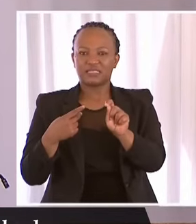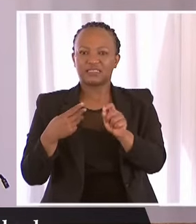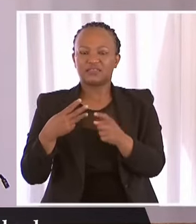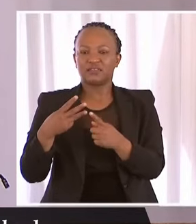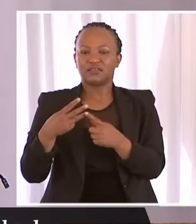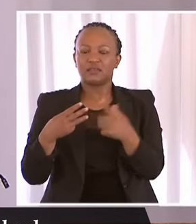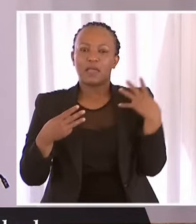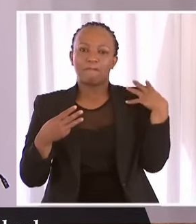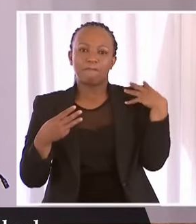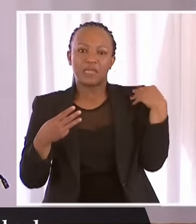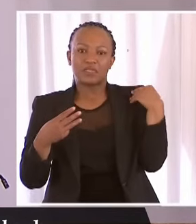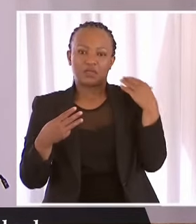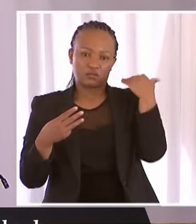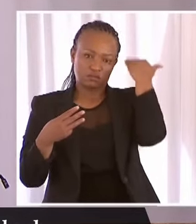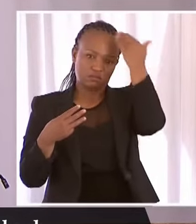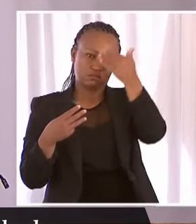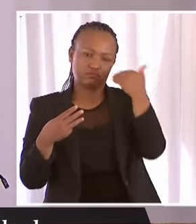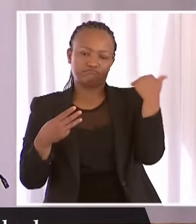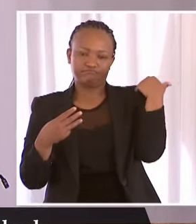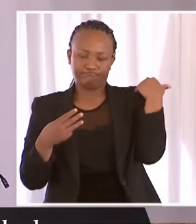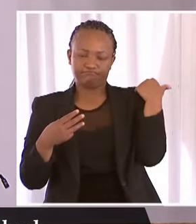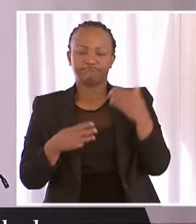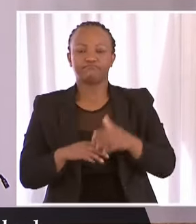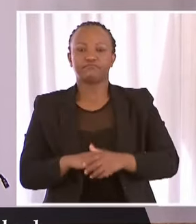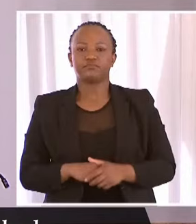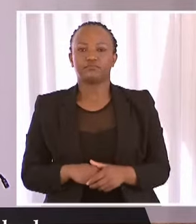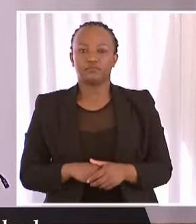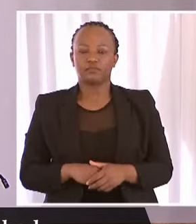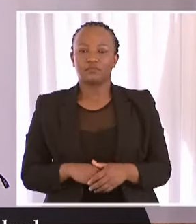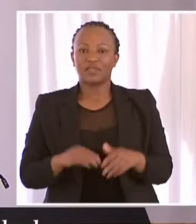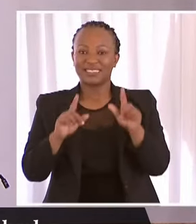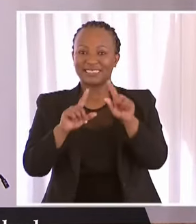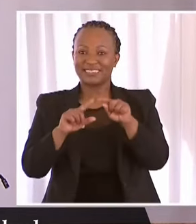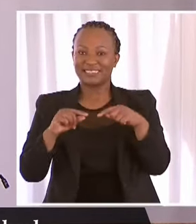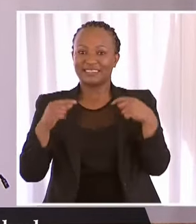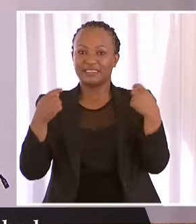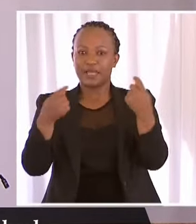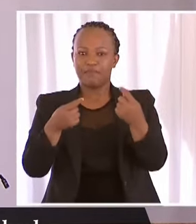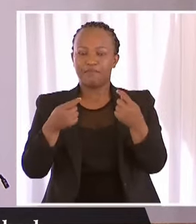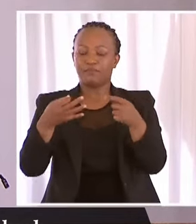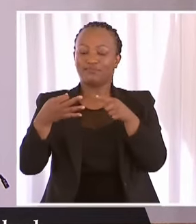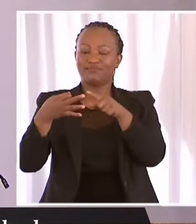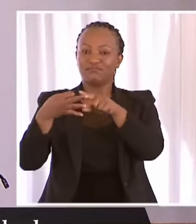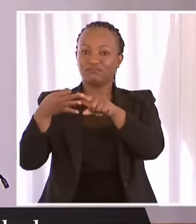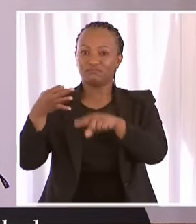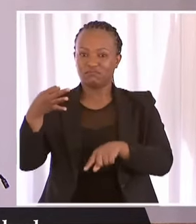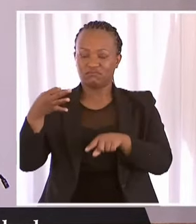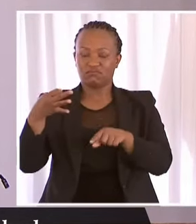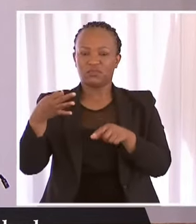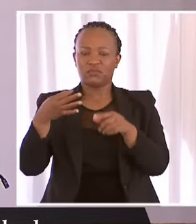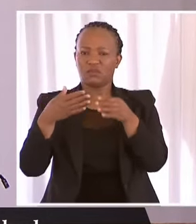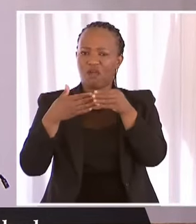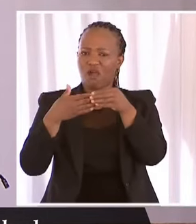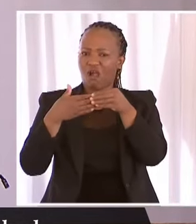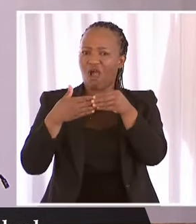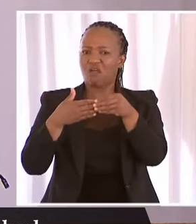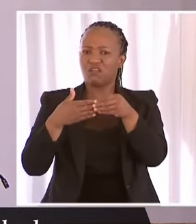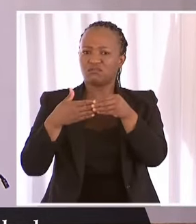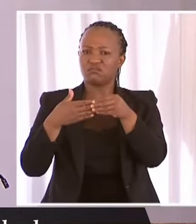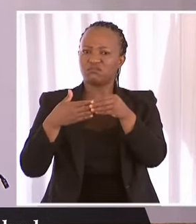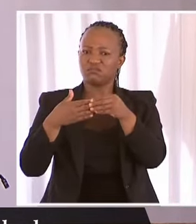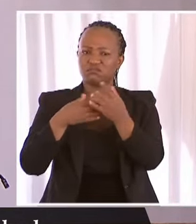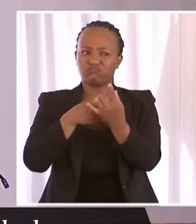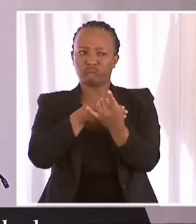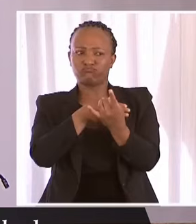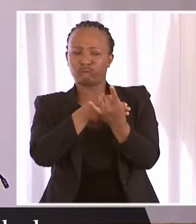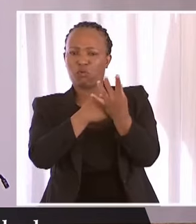Minister Nkosazana. This was a formidable team, enjoying the steady guidance of